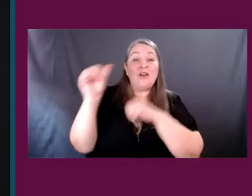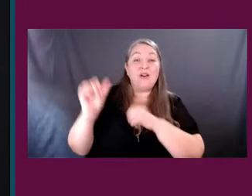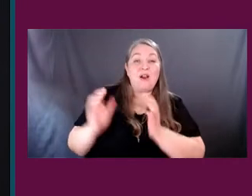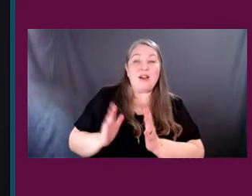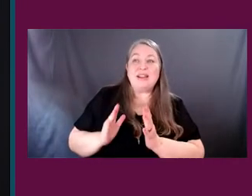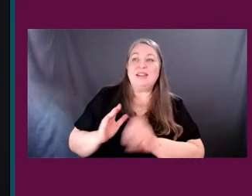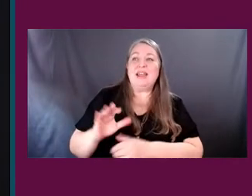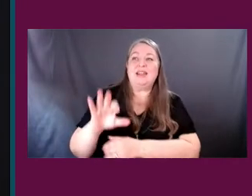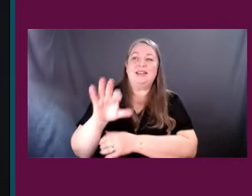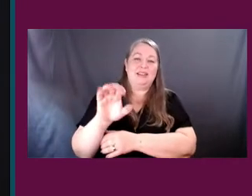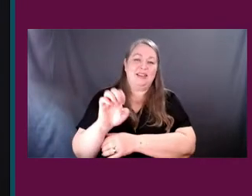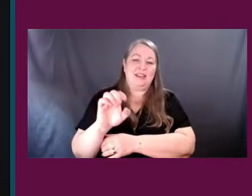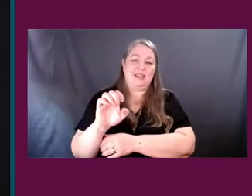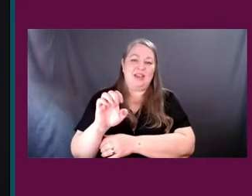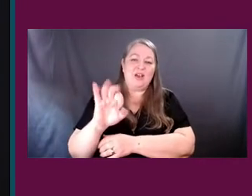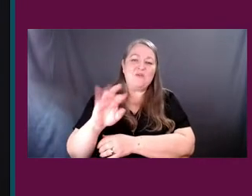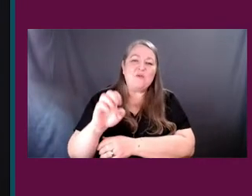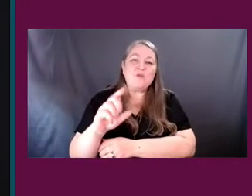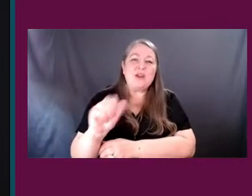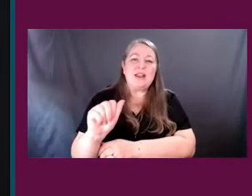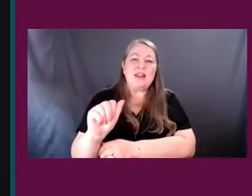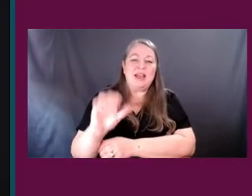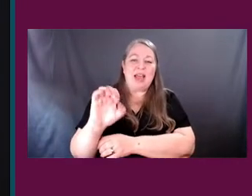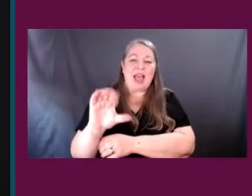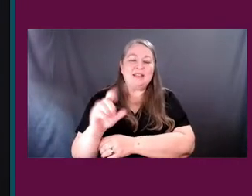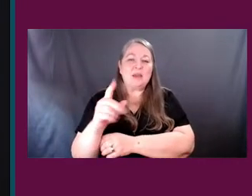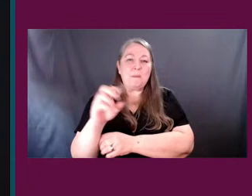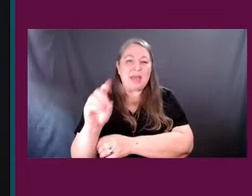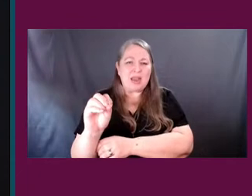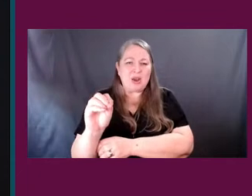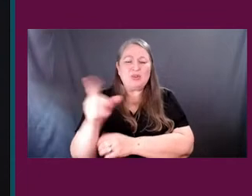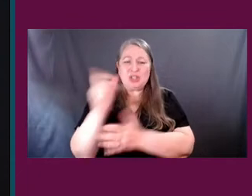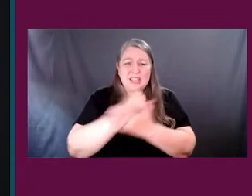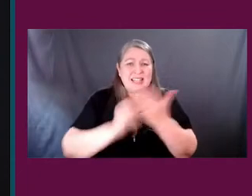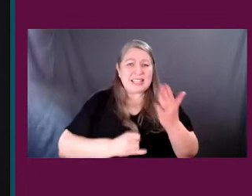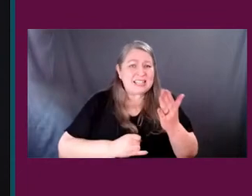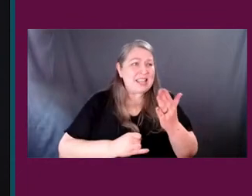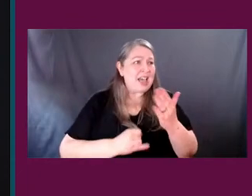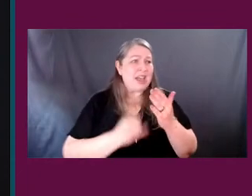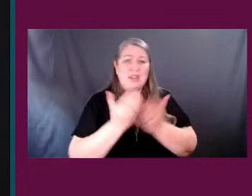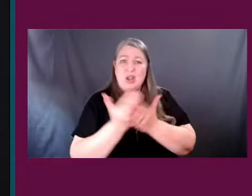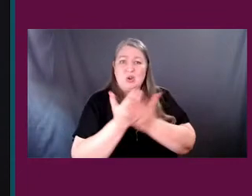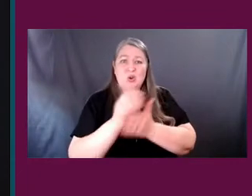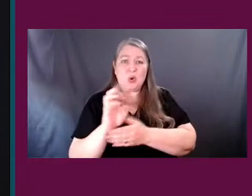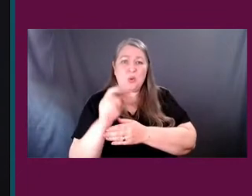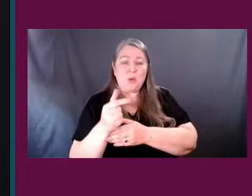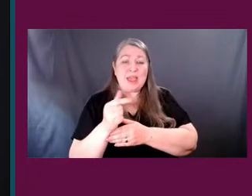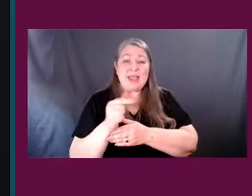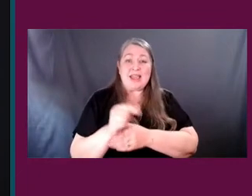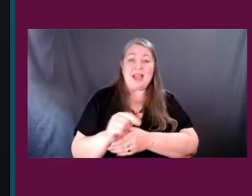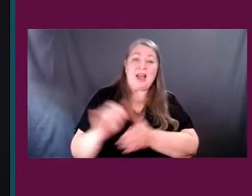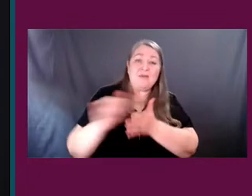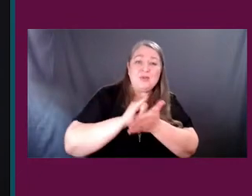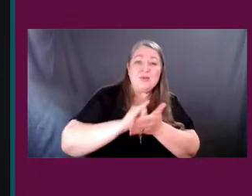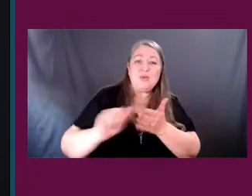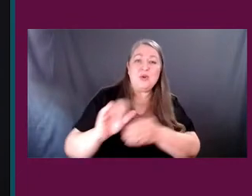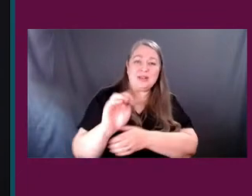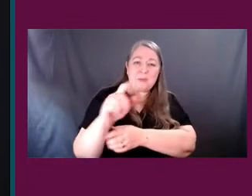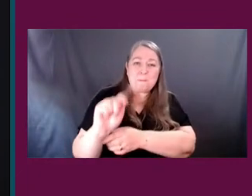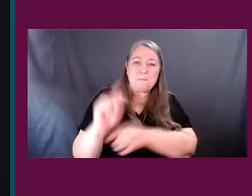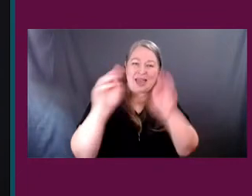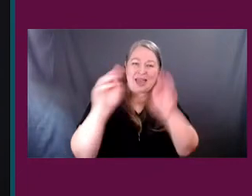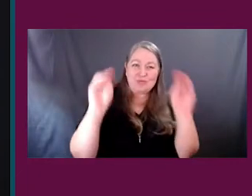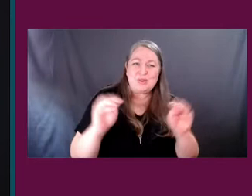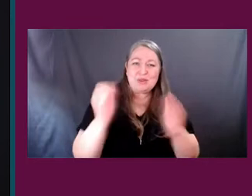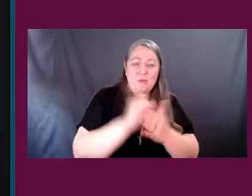first woman to design a wing at the prestigious Metropolitan Museum of Art in New York City. That